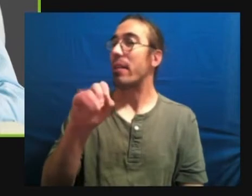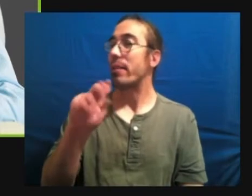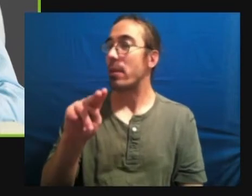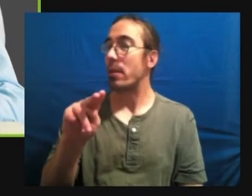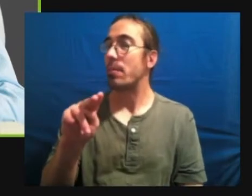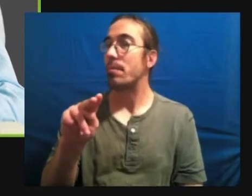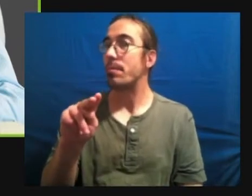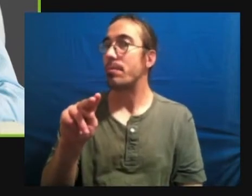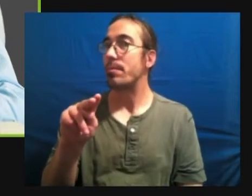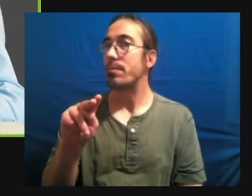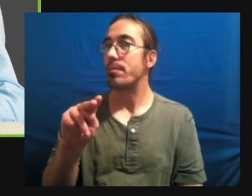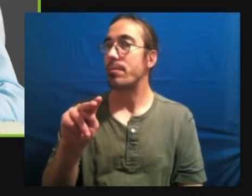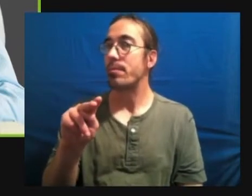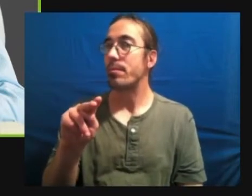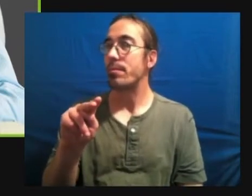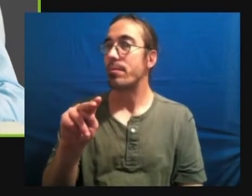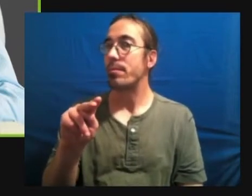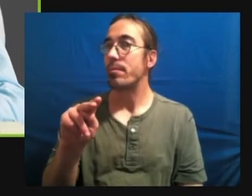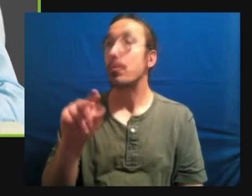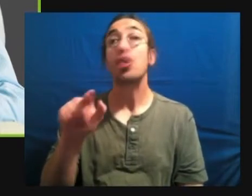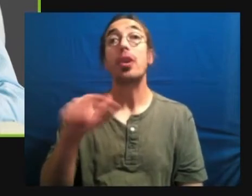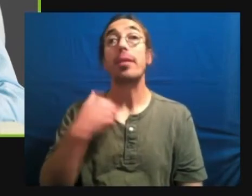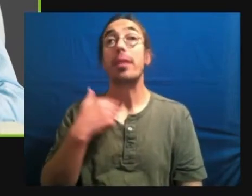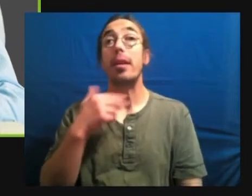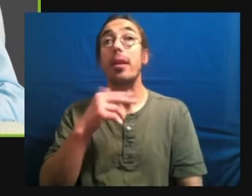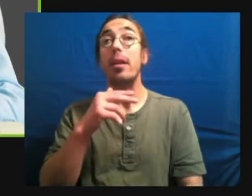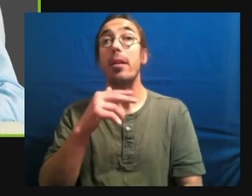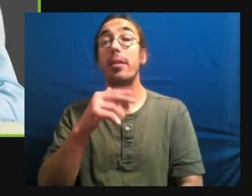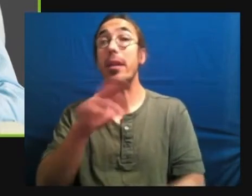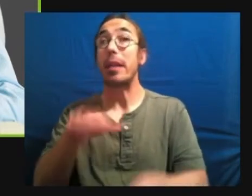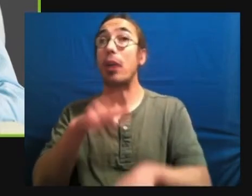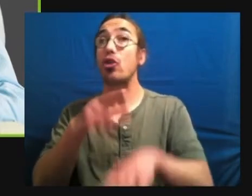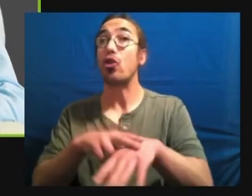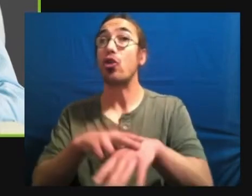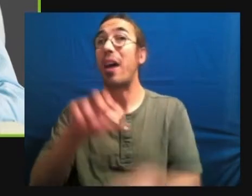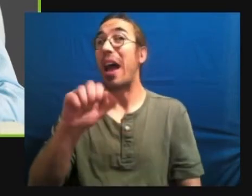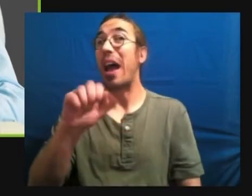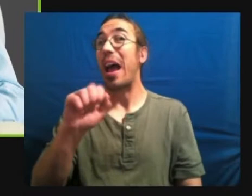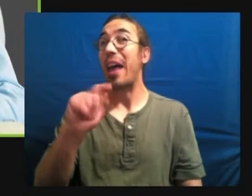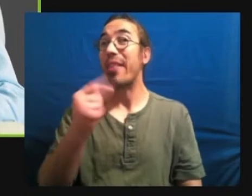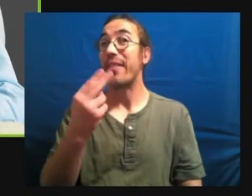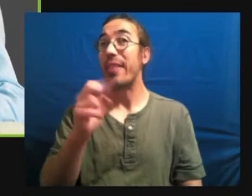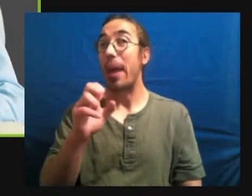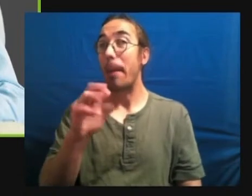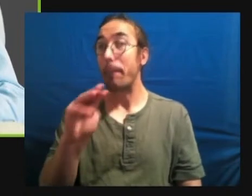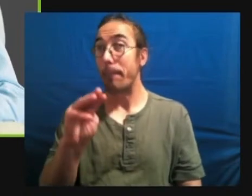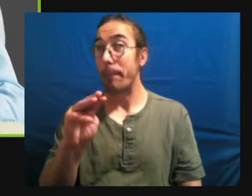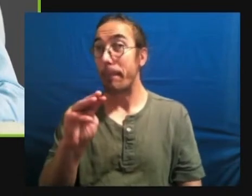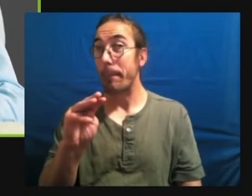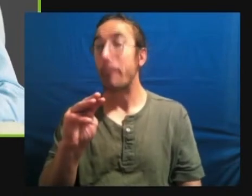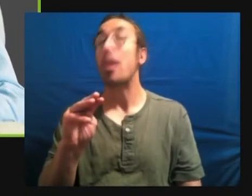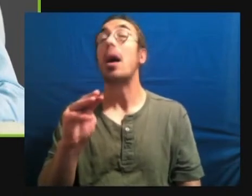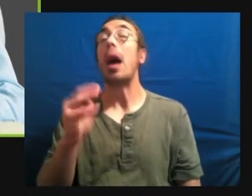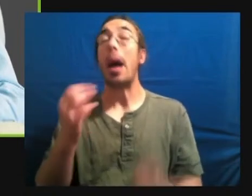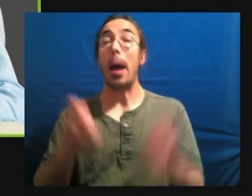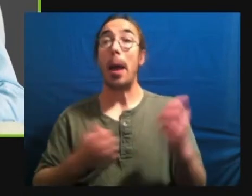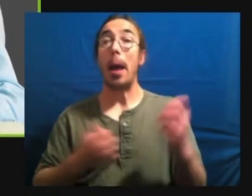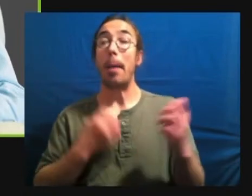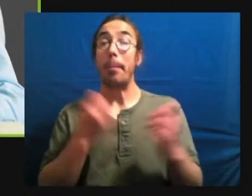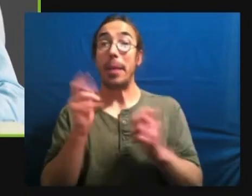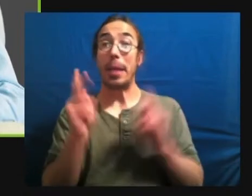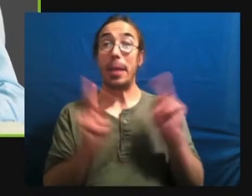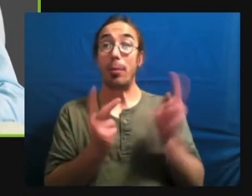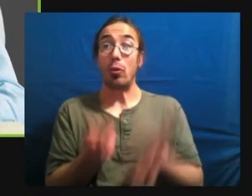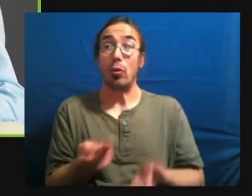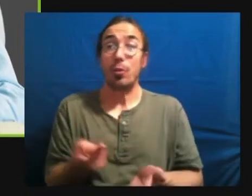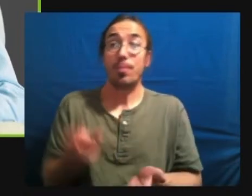has the national anthem as an emotional, and everyone standing together during that time as